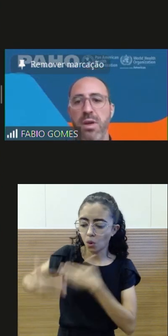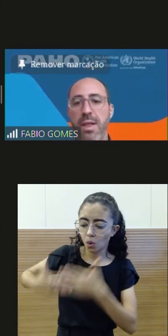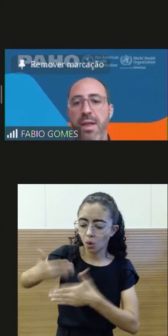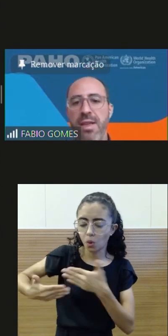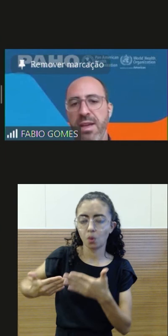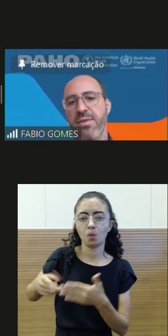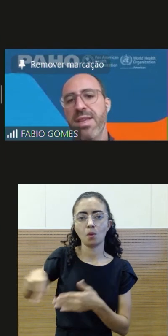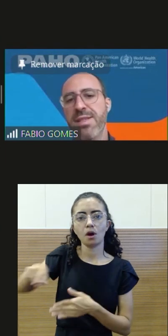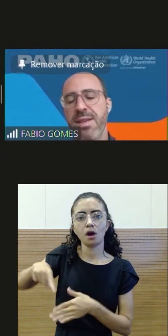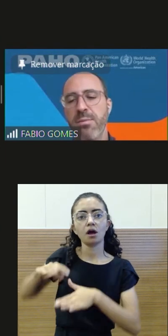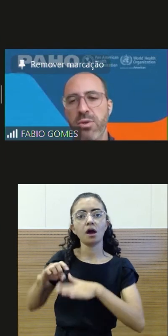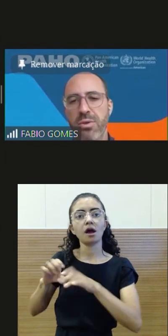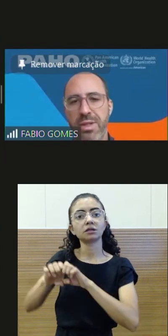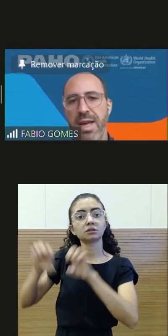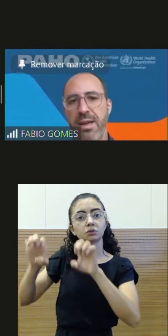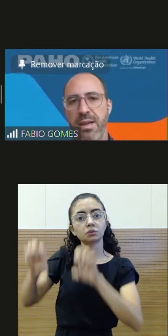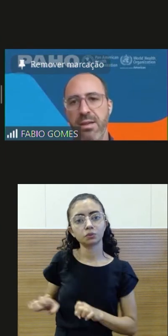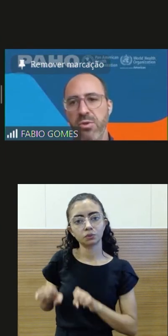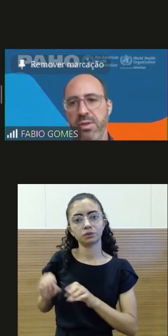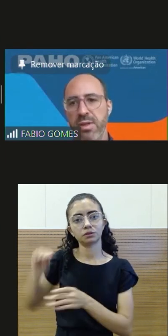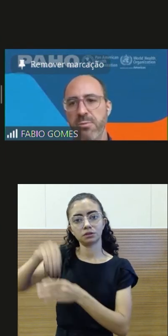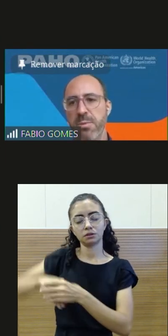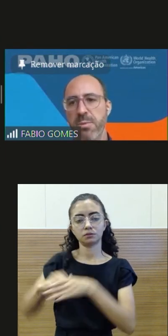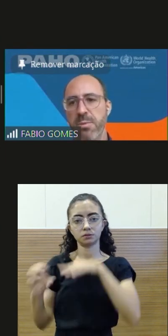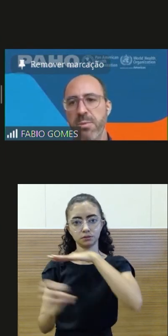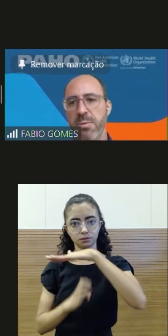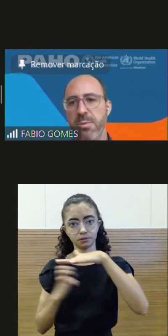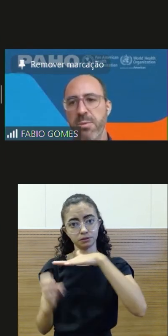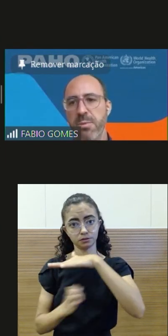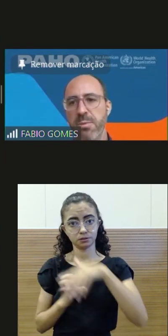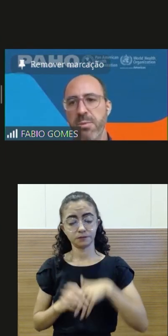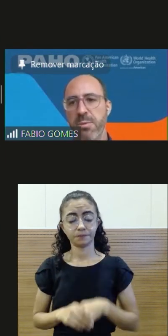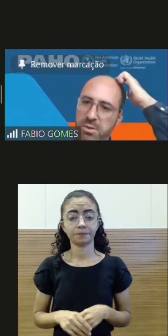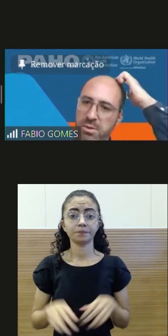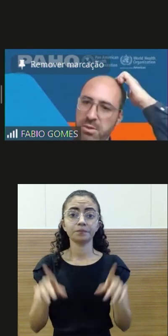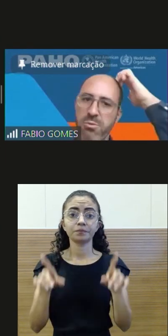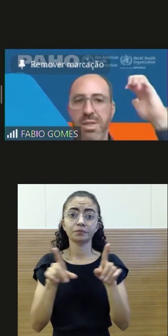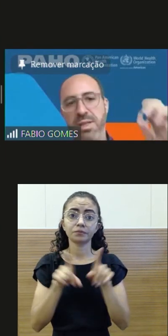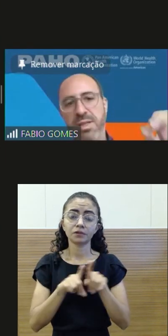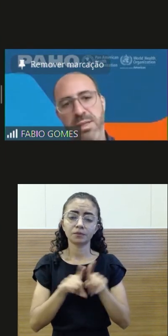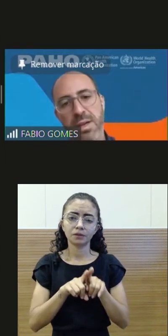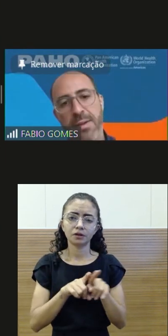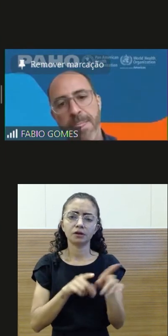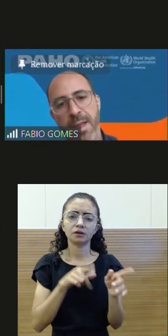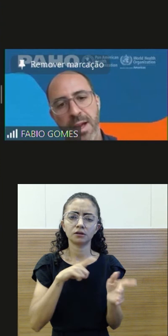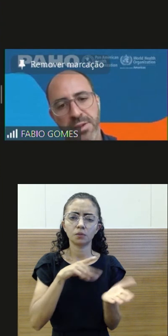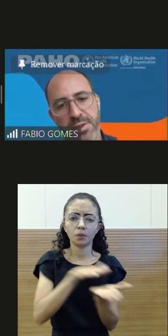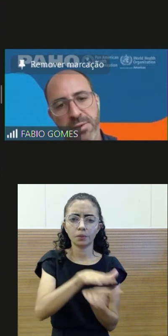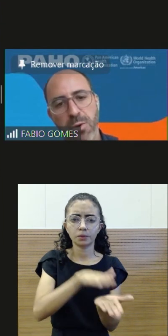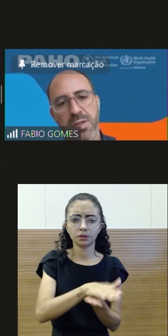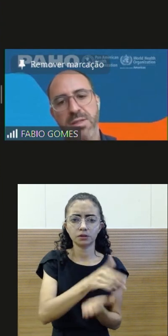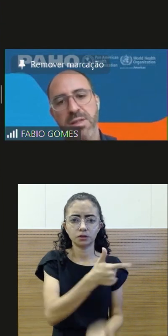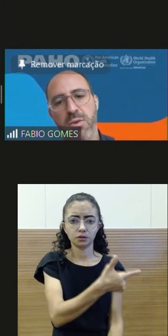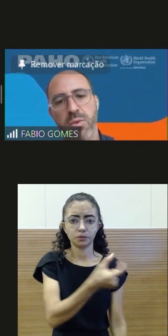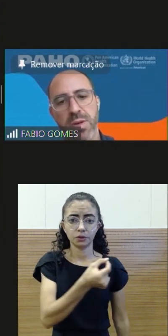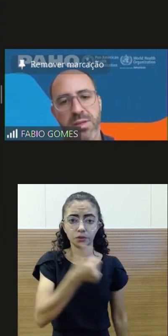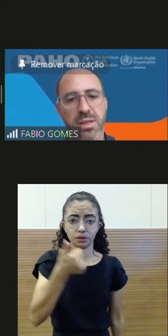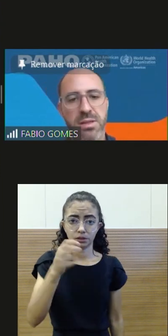change to ultra-processed that these products generate. And the evidence is very clear in showing this to